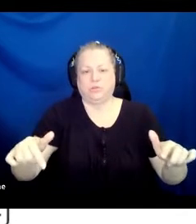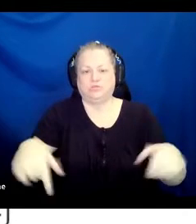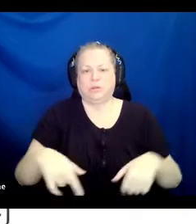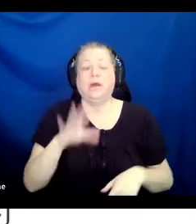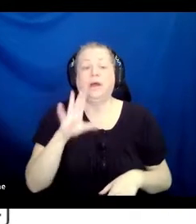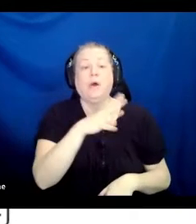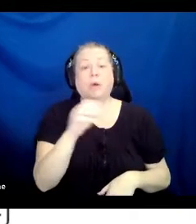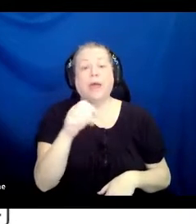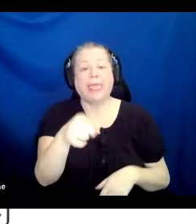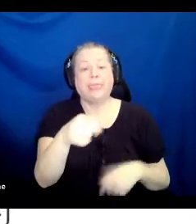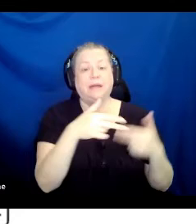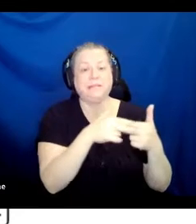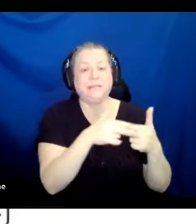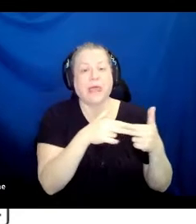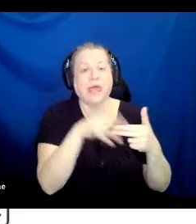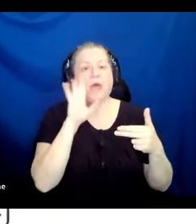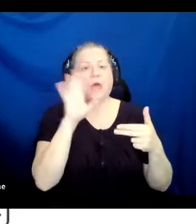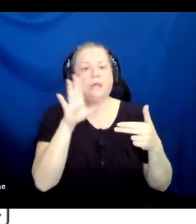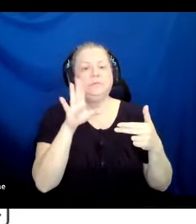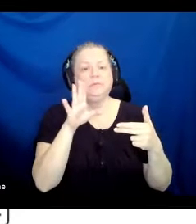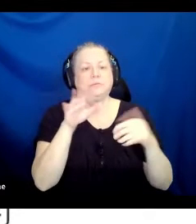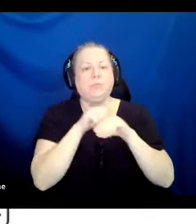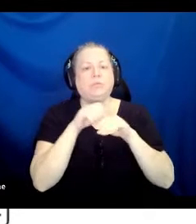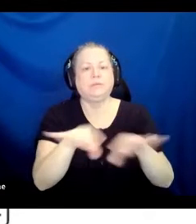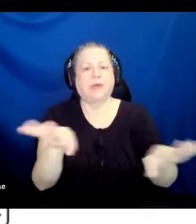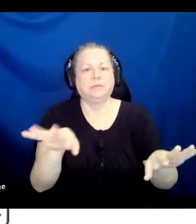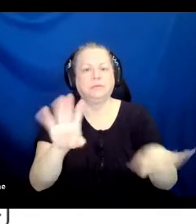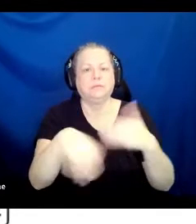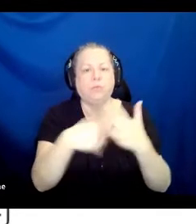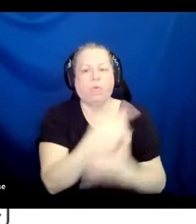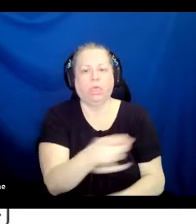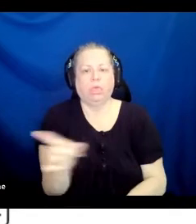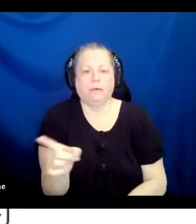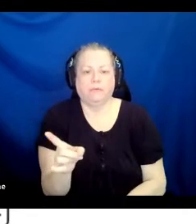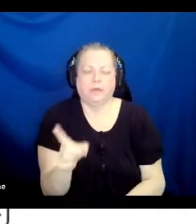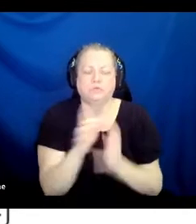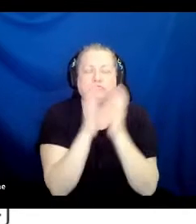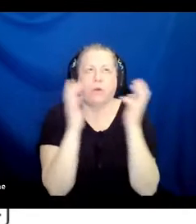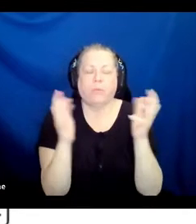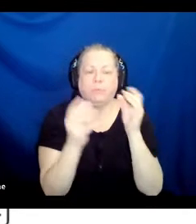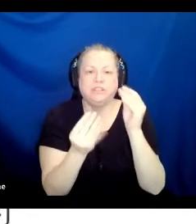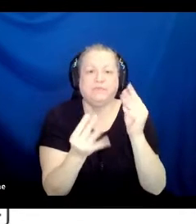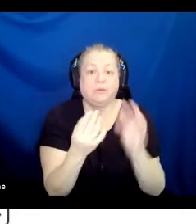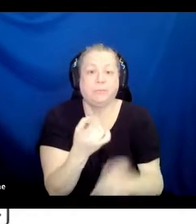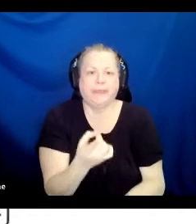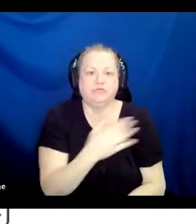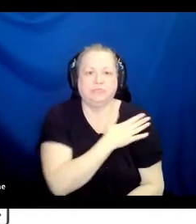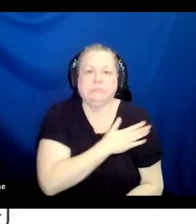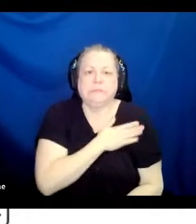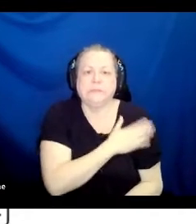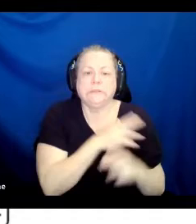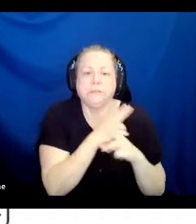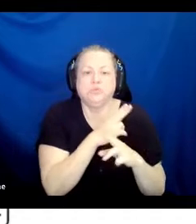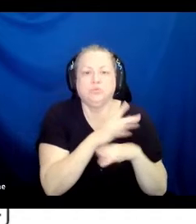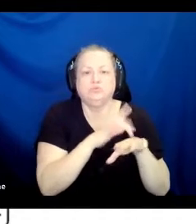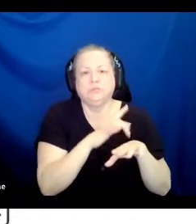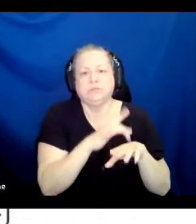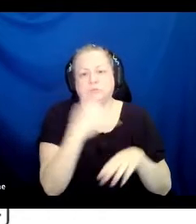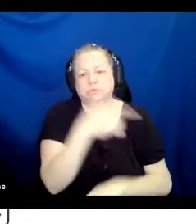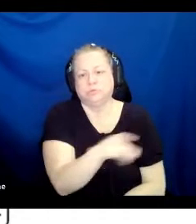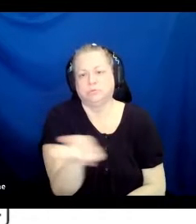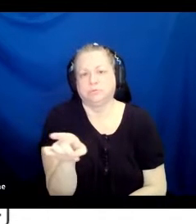will be sent to all, and there's so much information in here, so please use it as a resource.